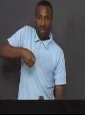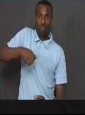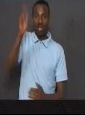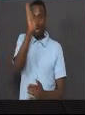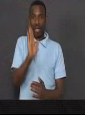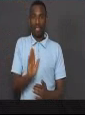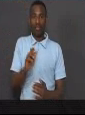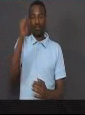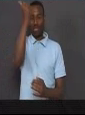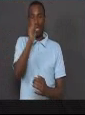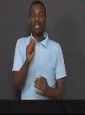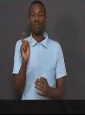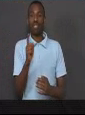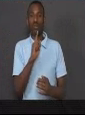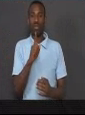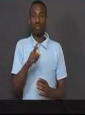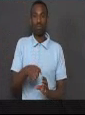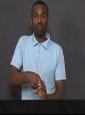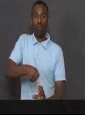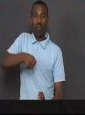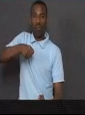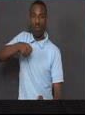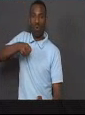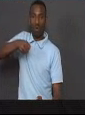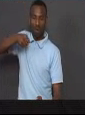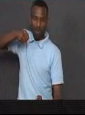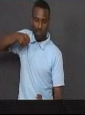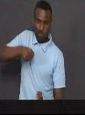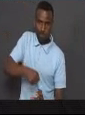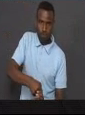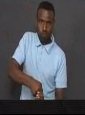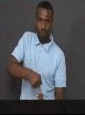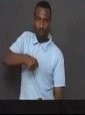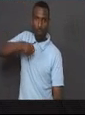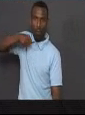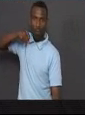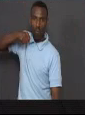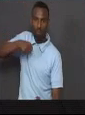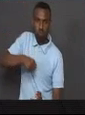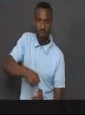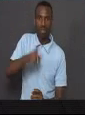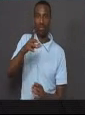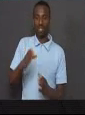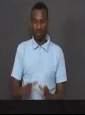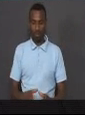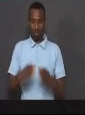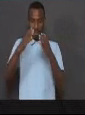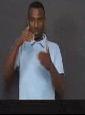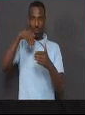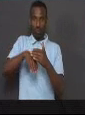out of the nozzle. The pump is a steel cylinder with